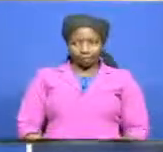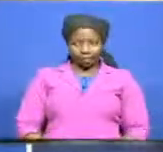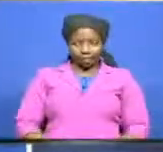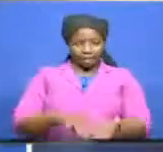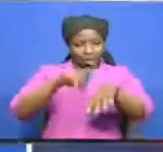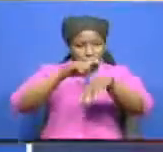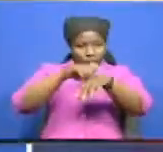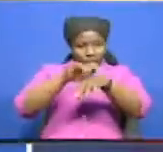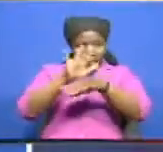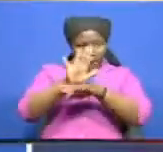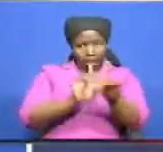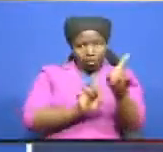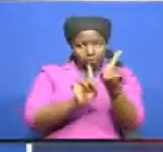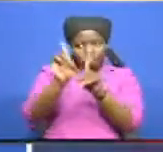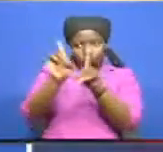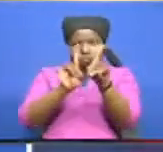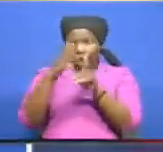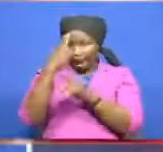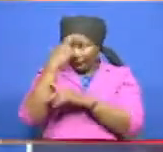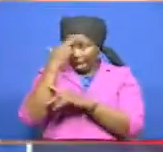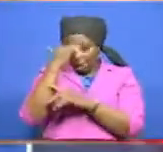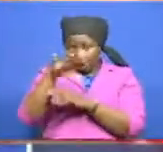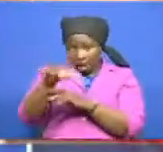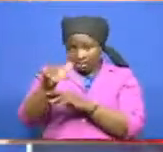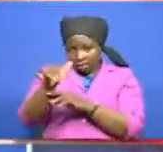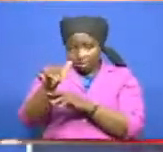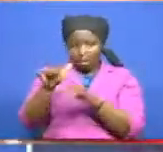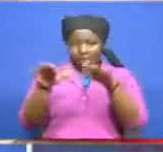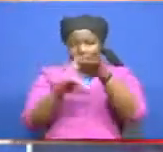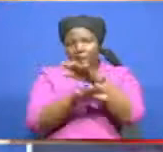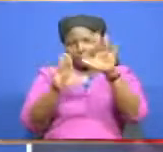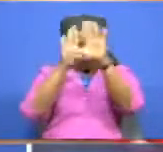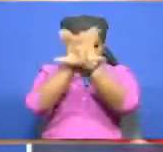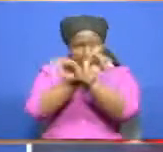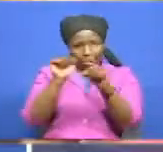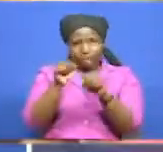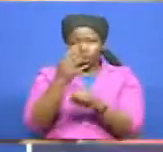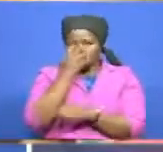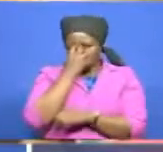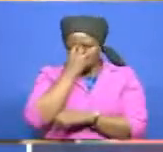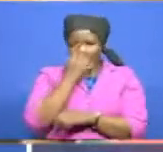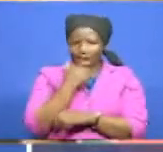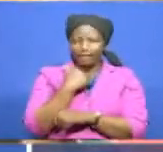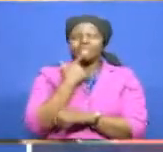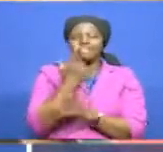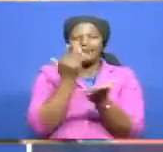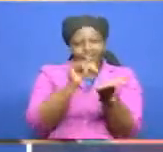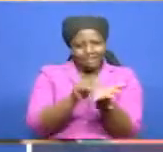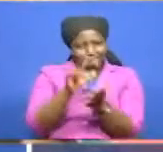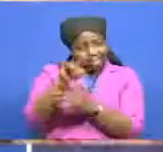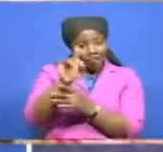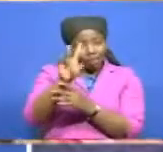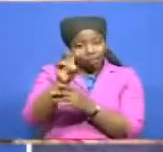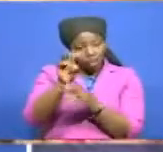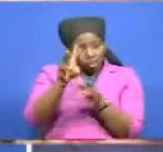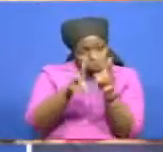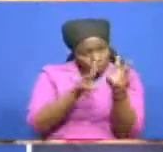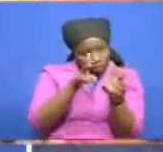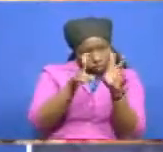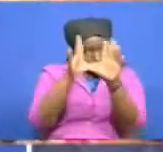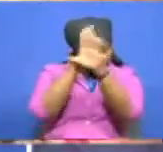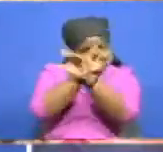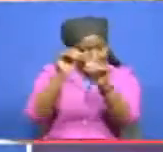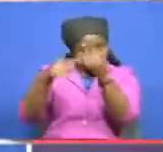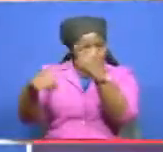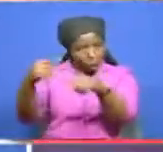Speaking during his tour in Narok County, Deputy President William Ruto has reiterated that his 2022 presidential